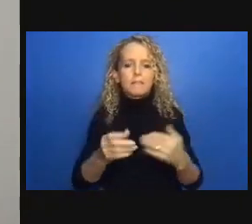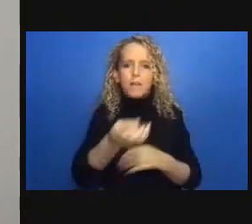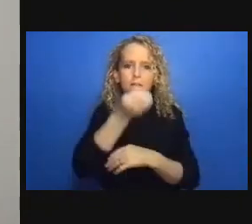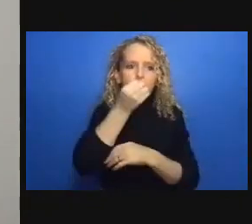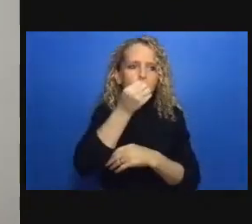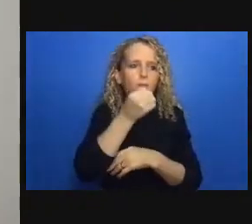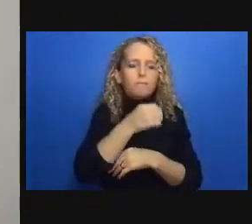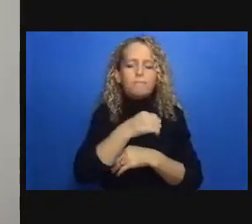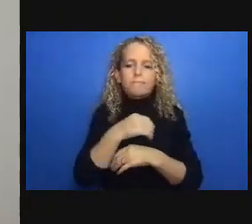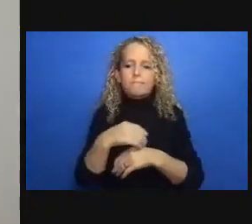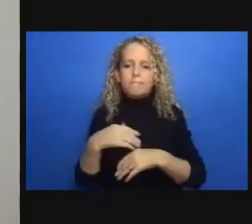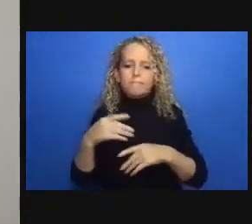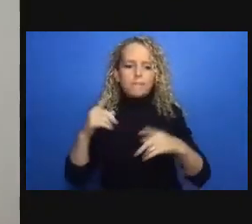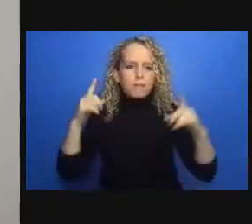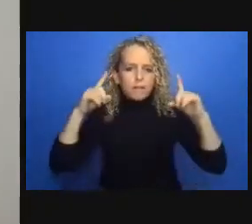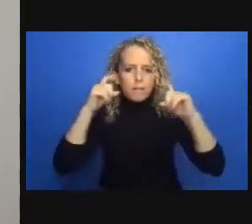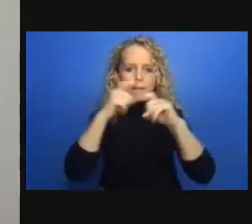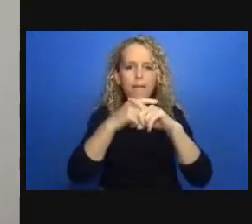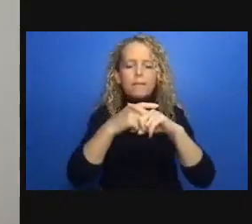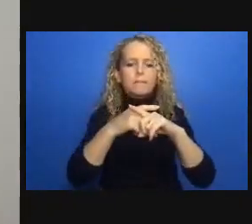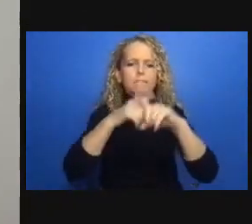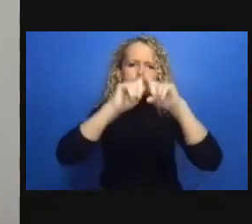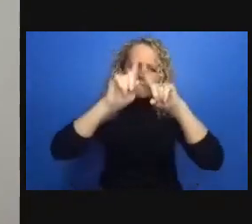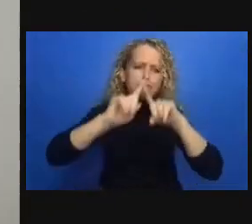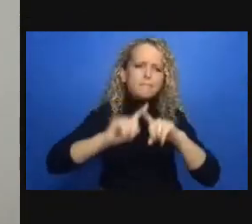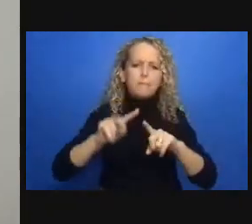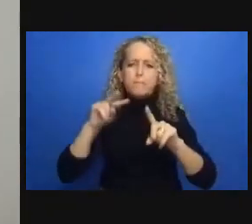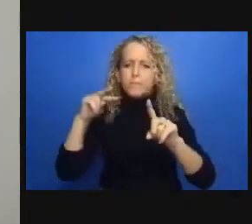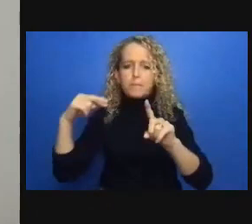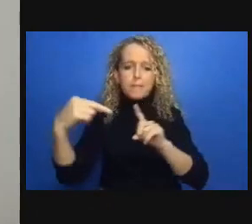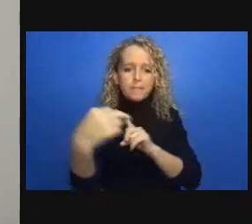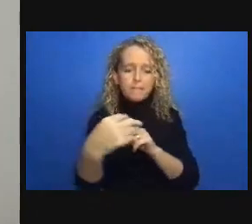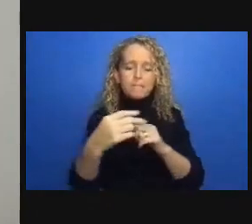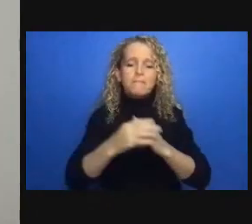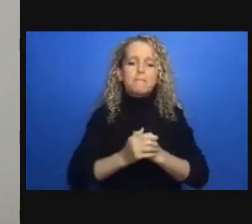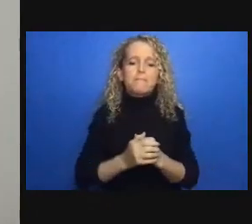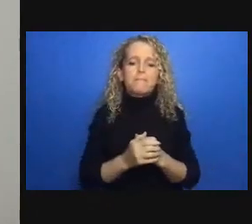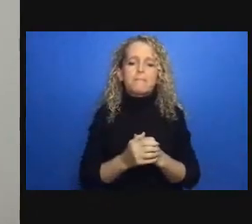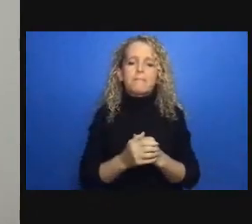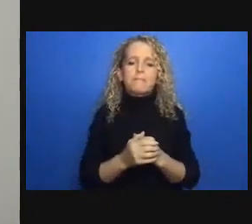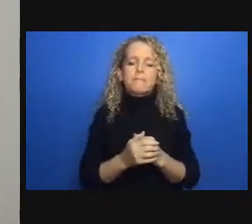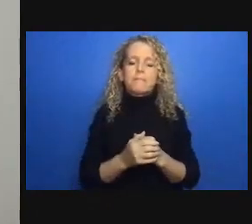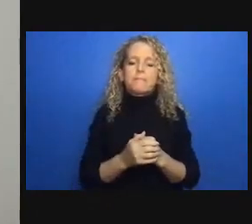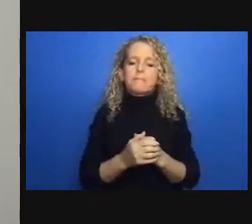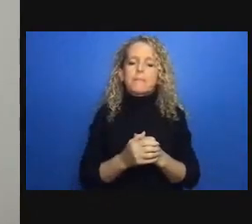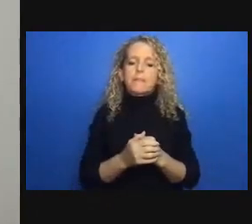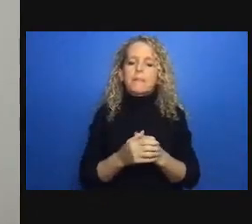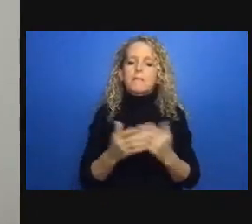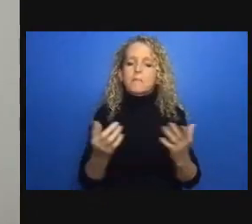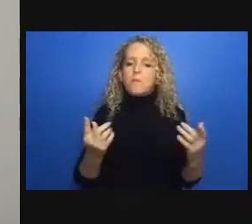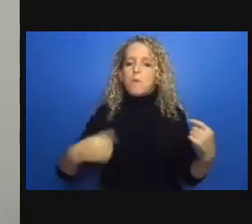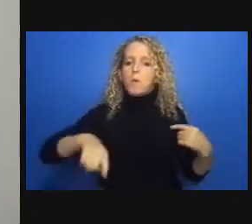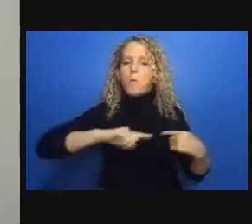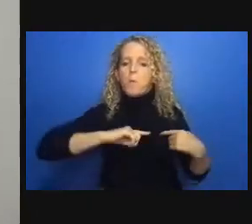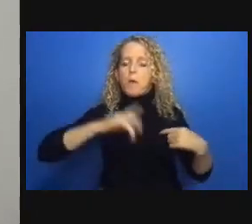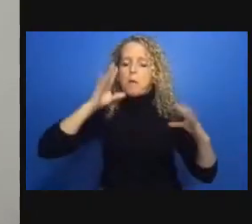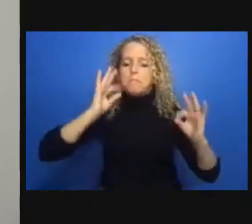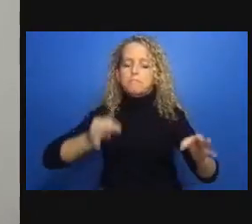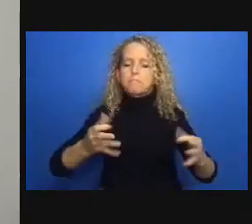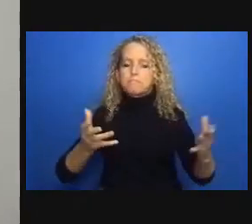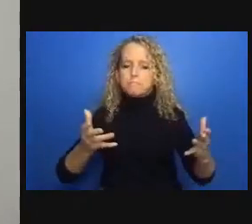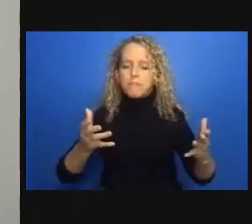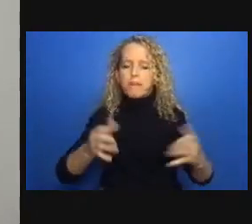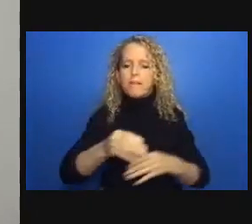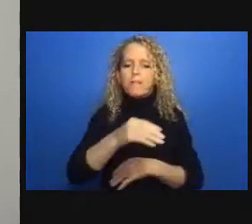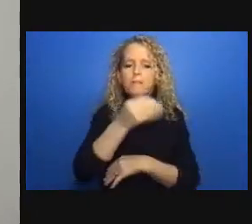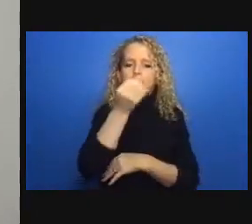there's so many sides to the issues? But we were quickly able to focus around food security as a theme,